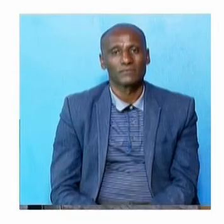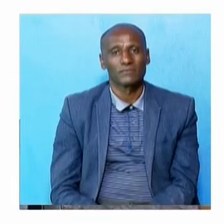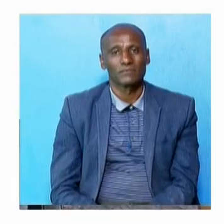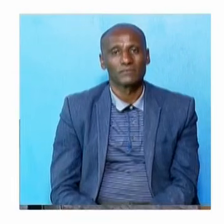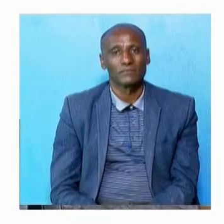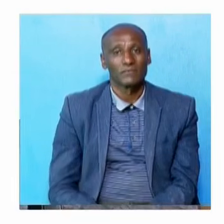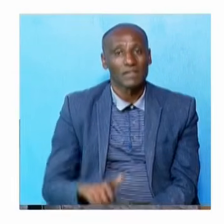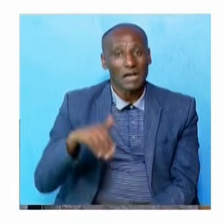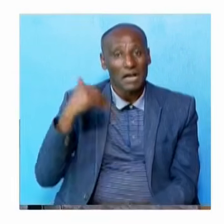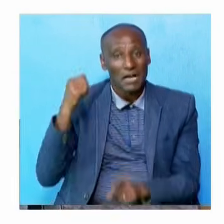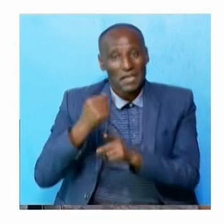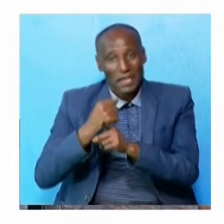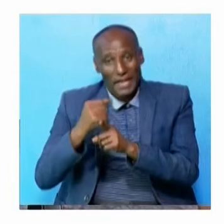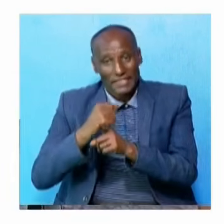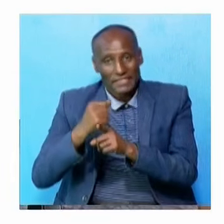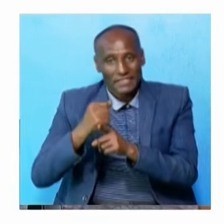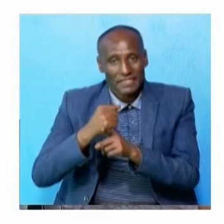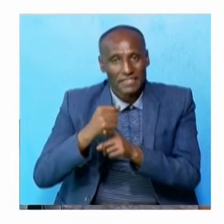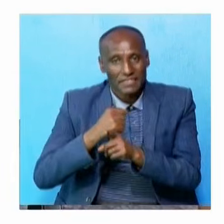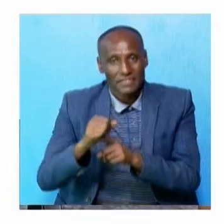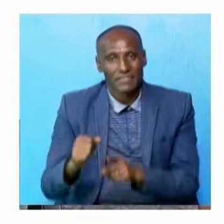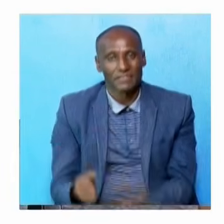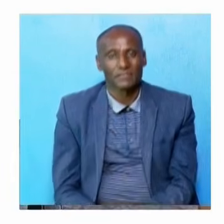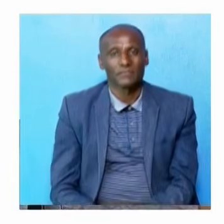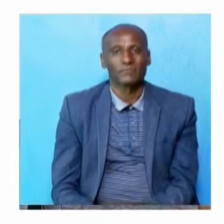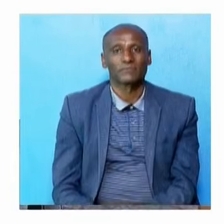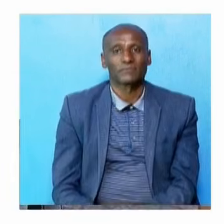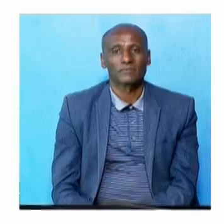an exercise.